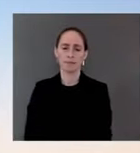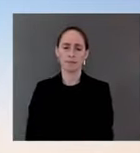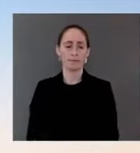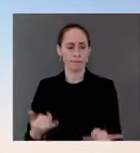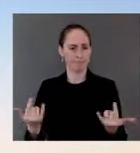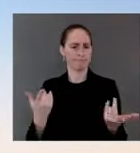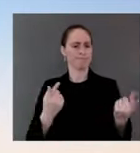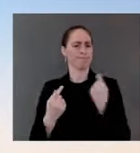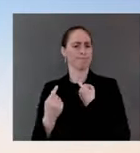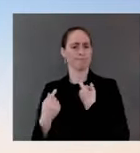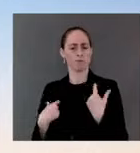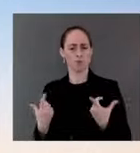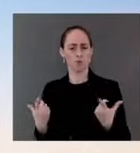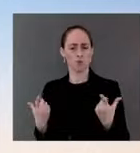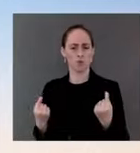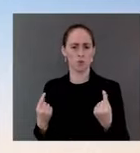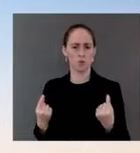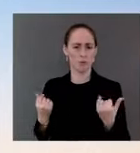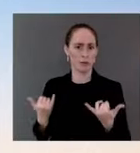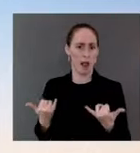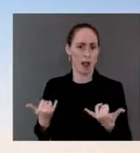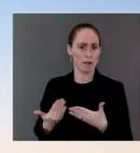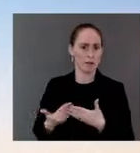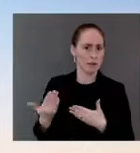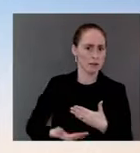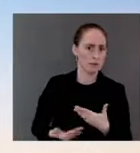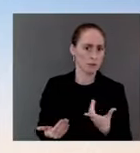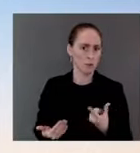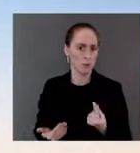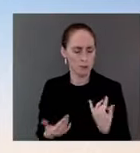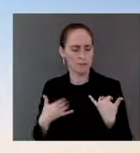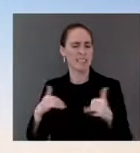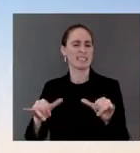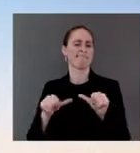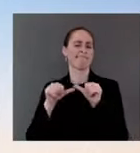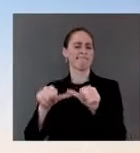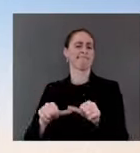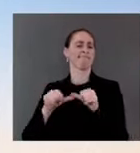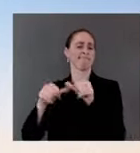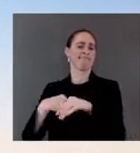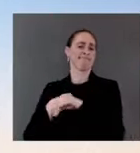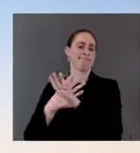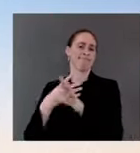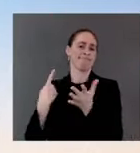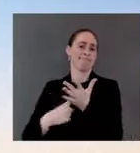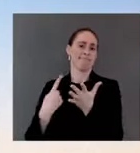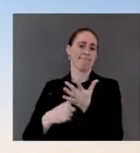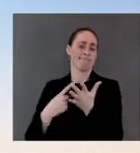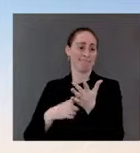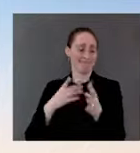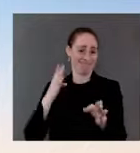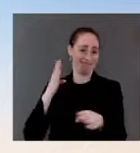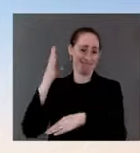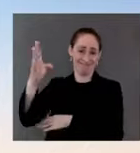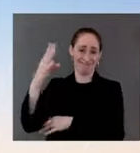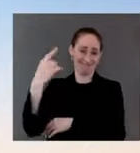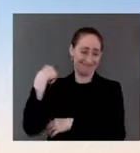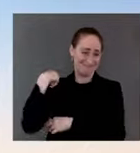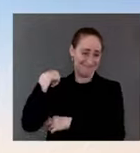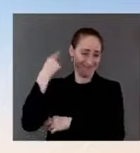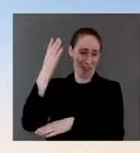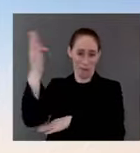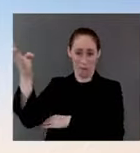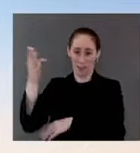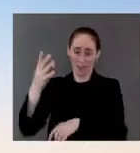Russia for 70 years, approximately. And many of those are formats that could work, and we are open to being